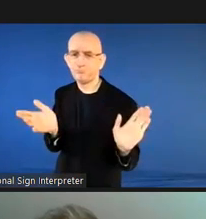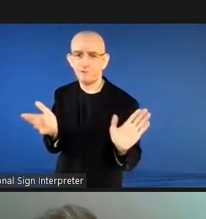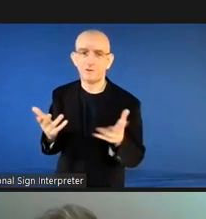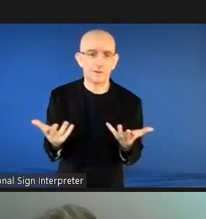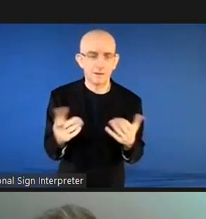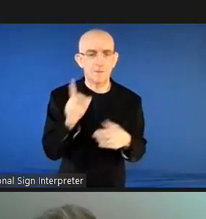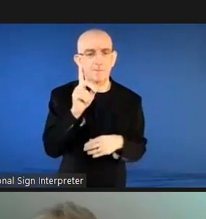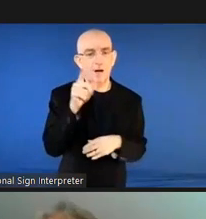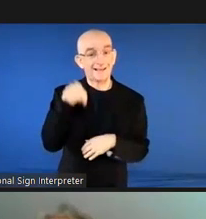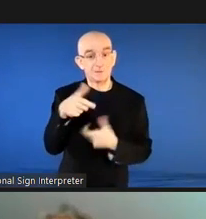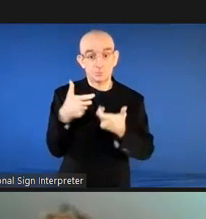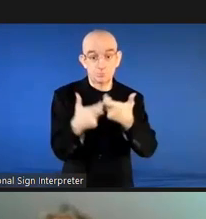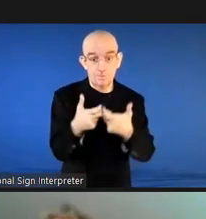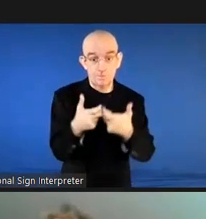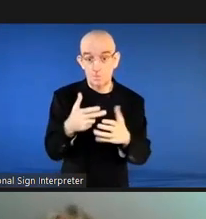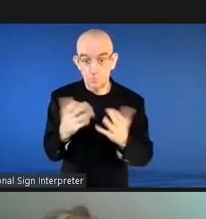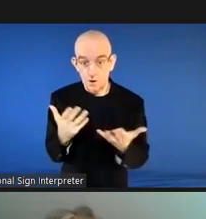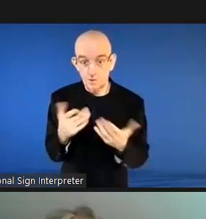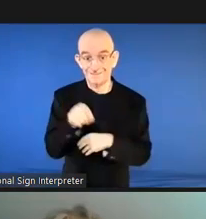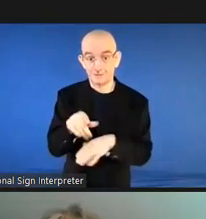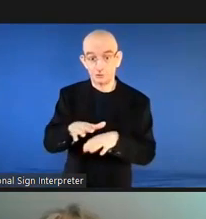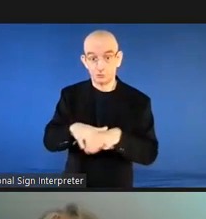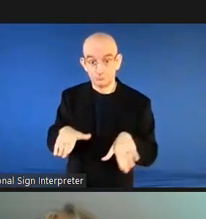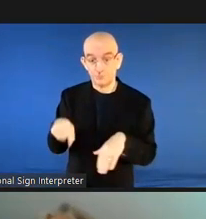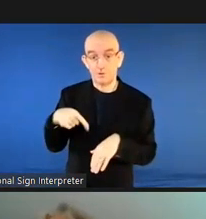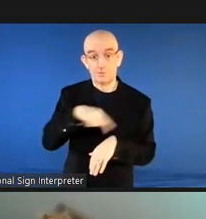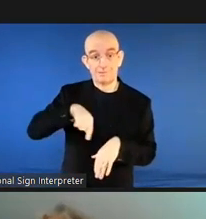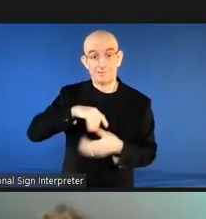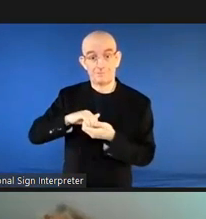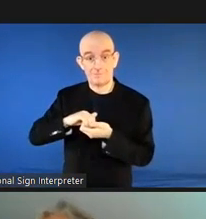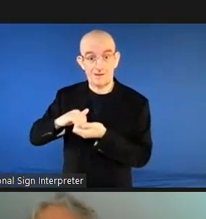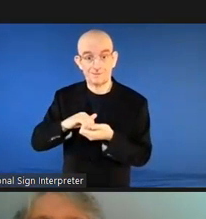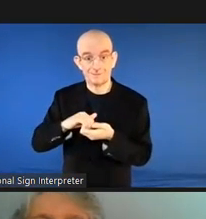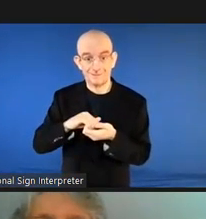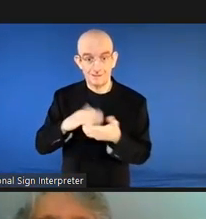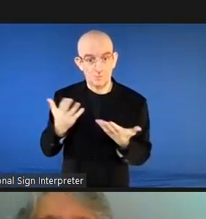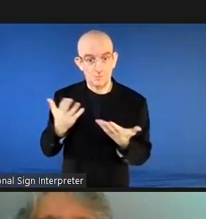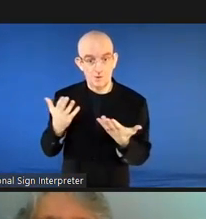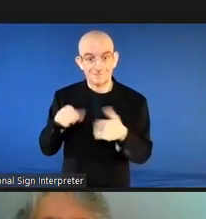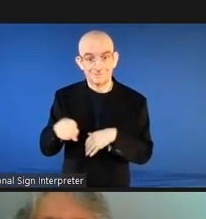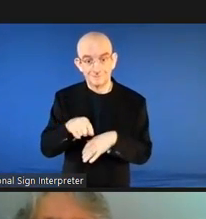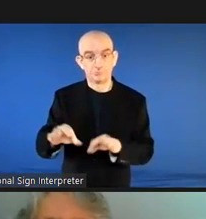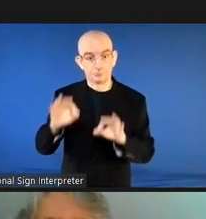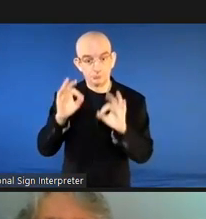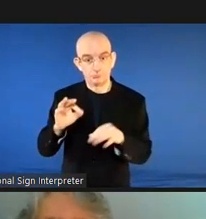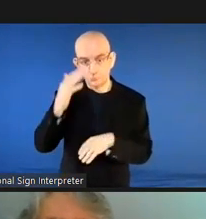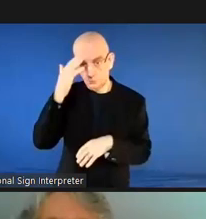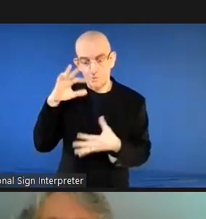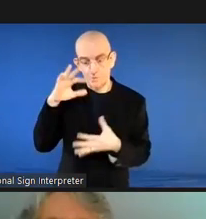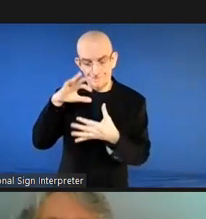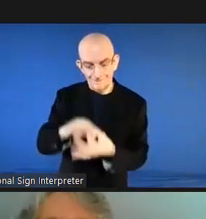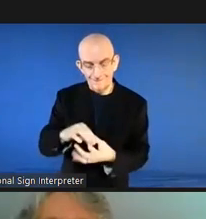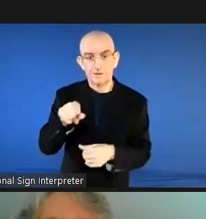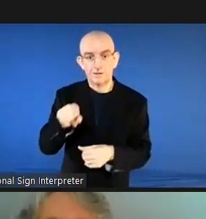to this technology. And obviously, every child is different. Some deaf children will benefit